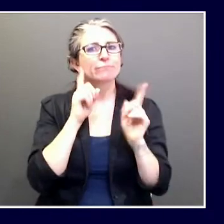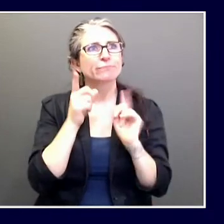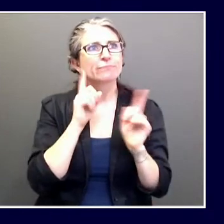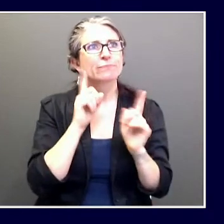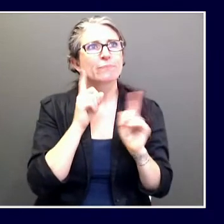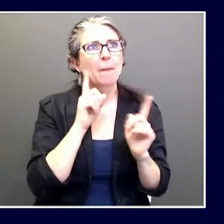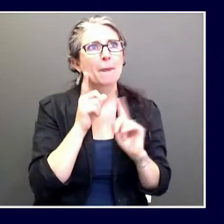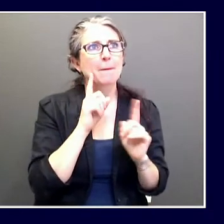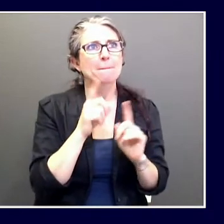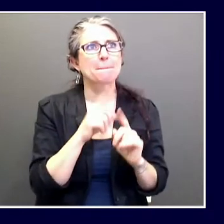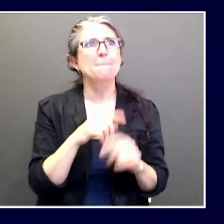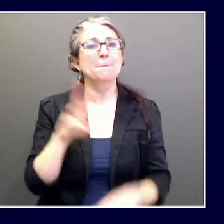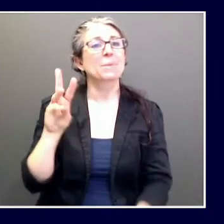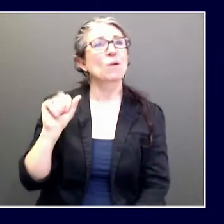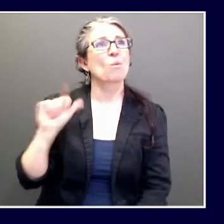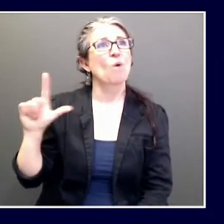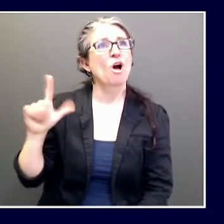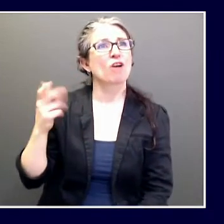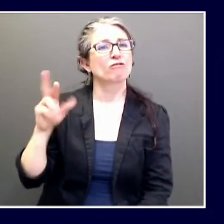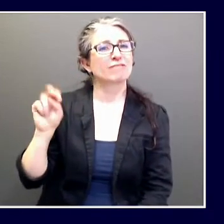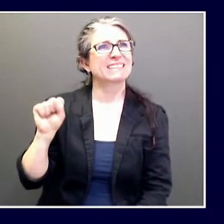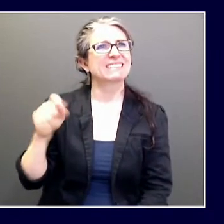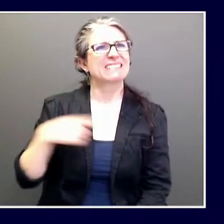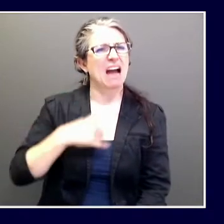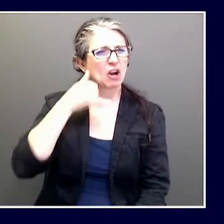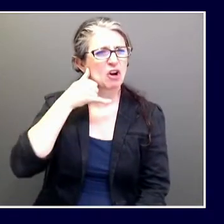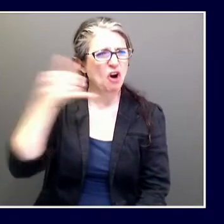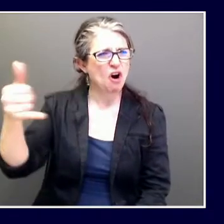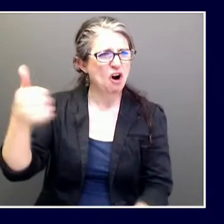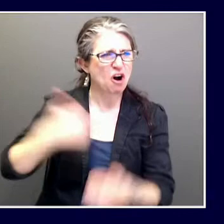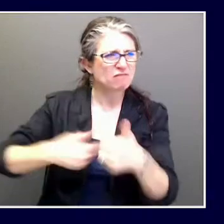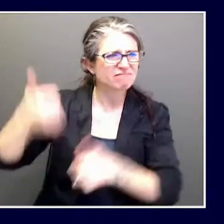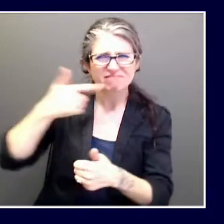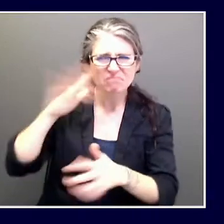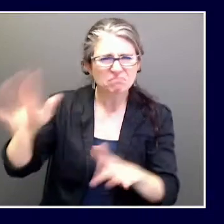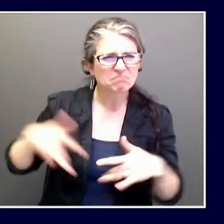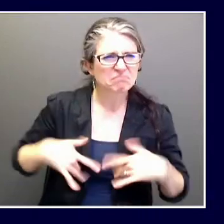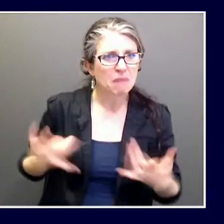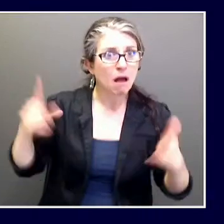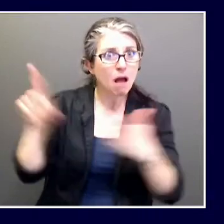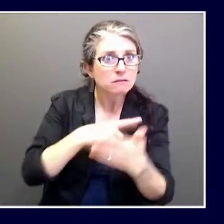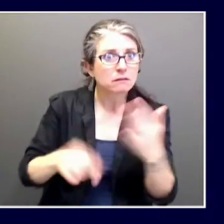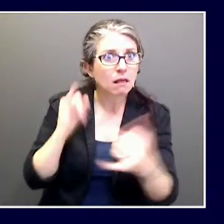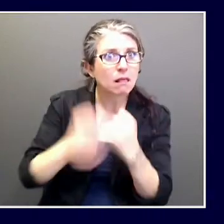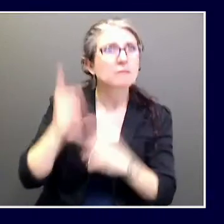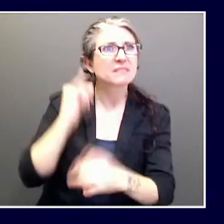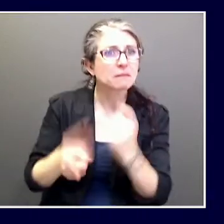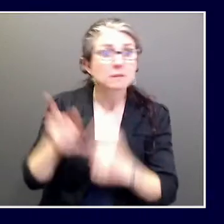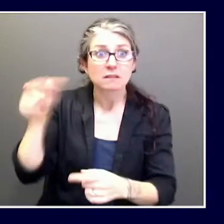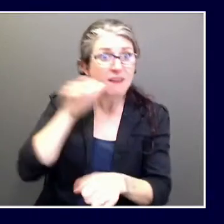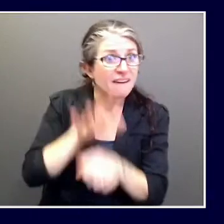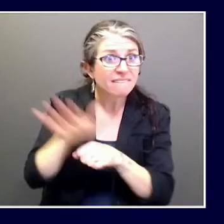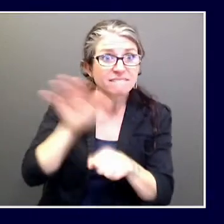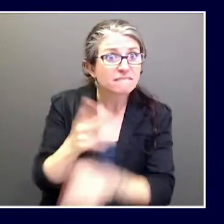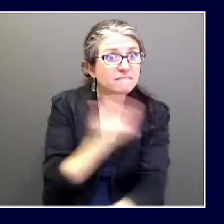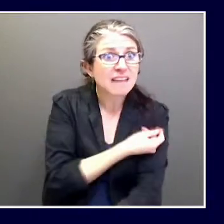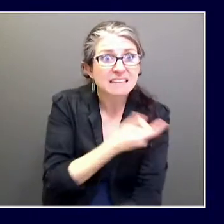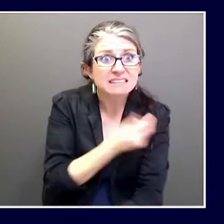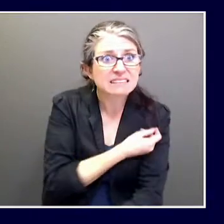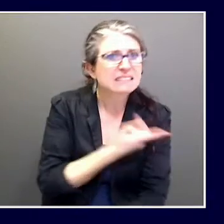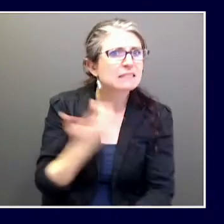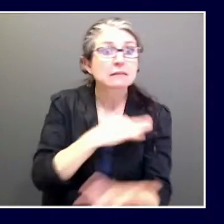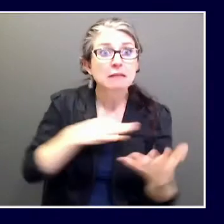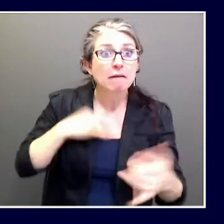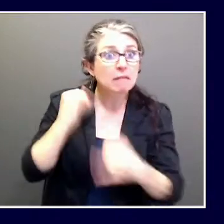inquire about why those cancellations were happening. Was it a matter of vaccine supply, which we can help with, or was it what we feared, which